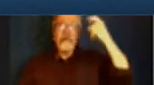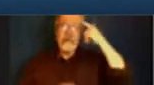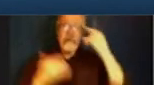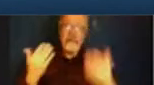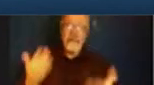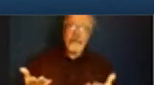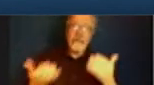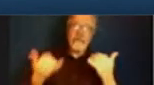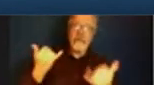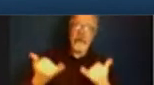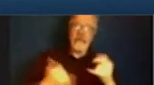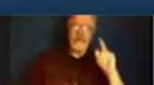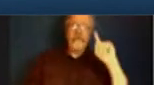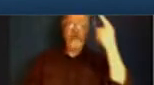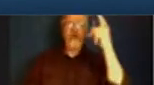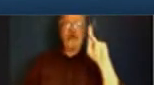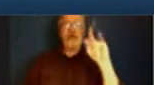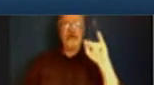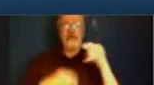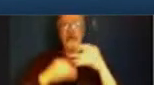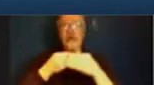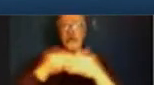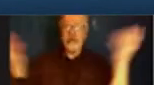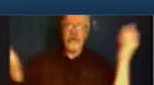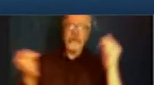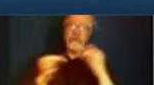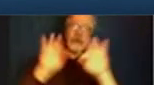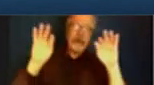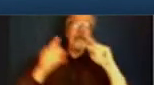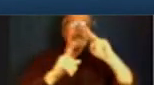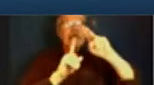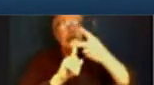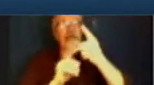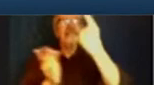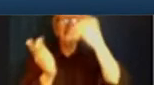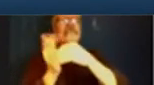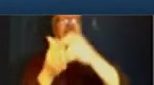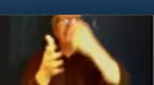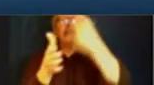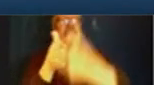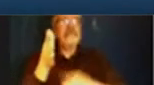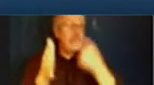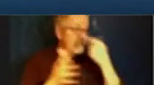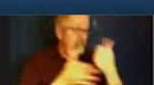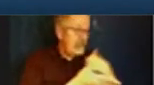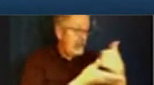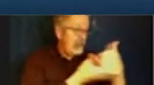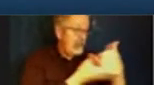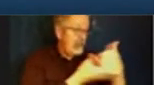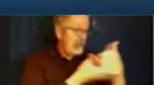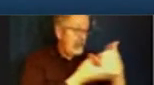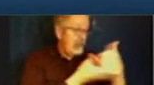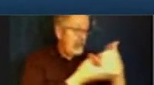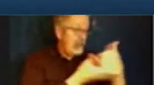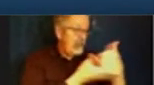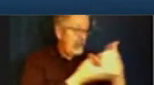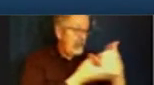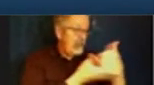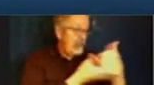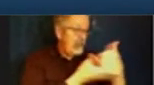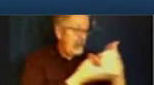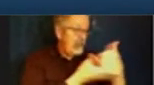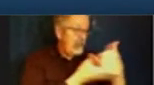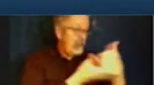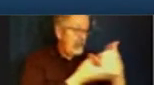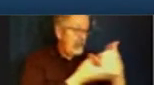that, Lacey? So that might help out. Okay, one more question from the chat and then we'll go to Patrick and wrap up. First question from the